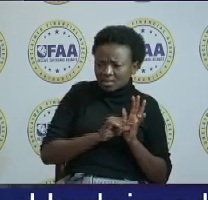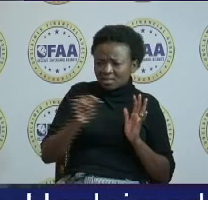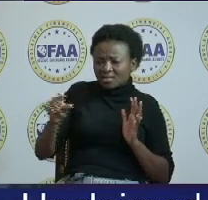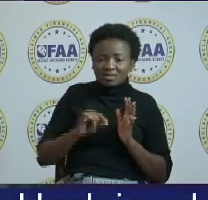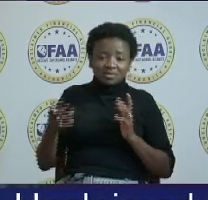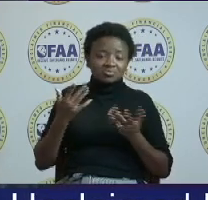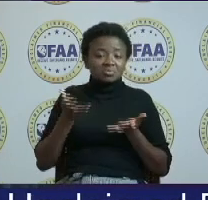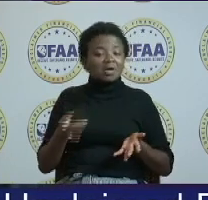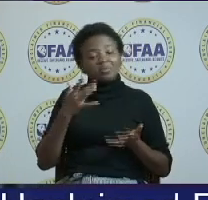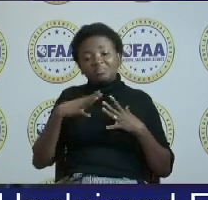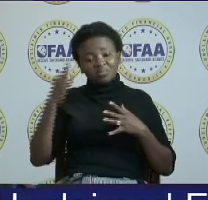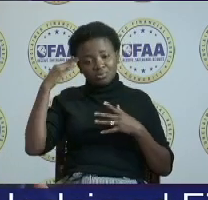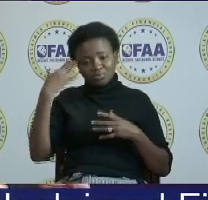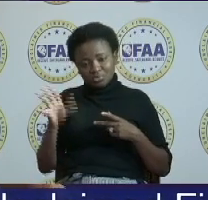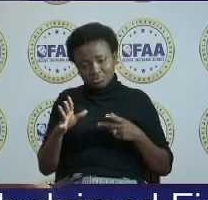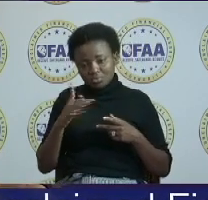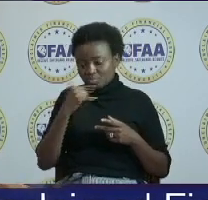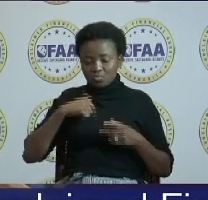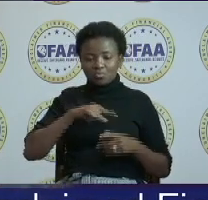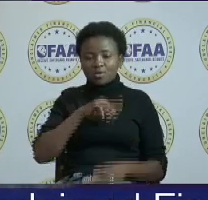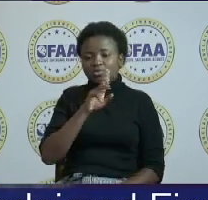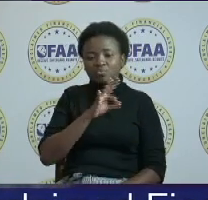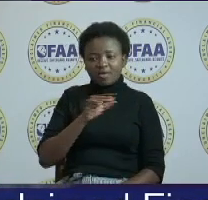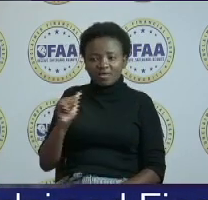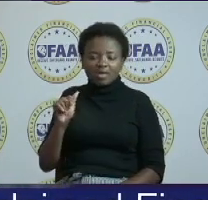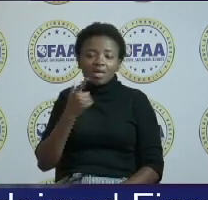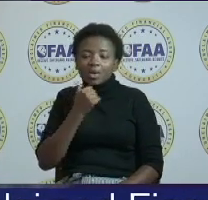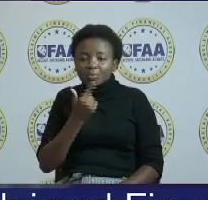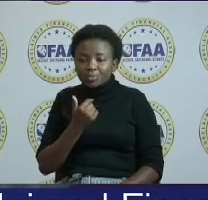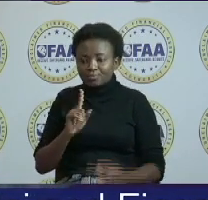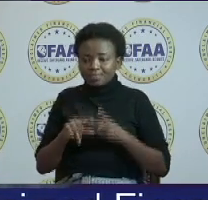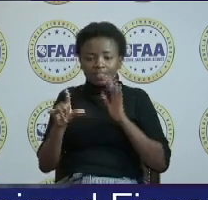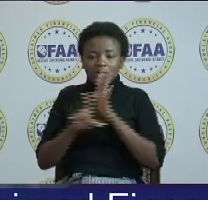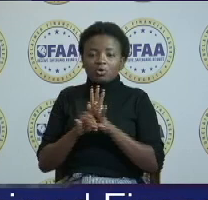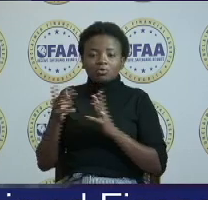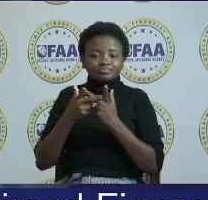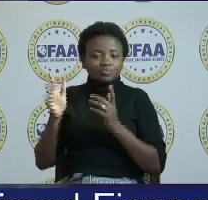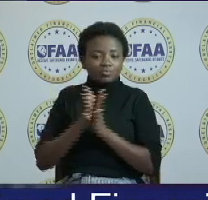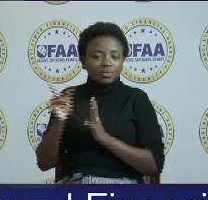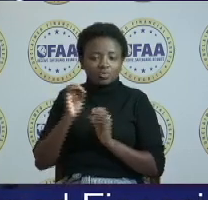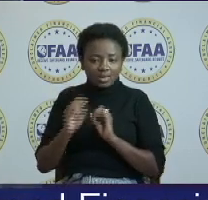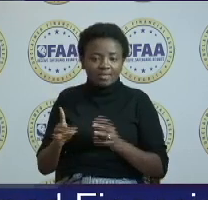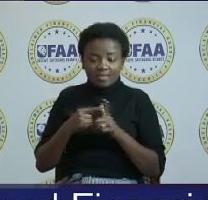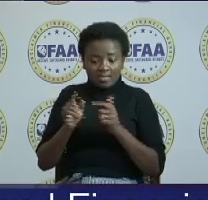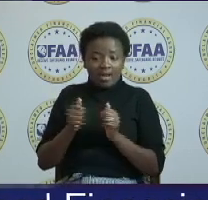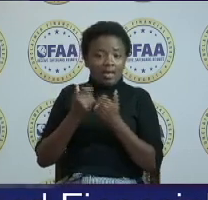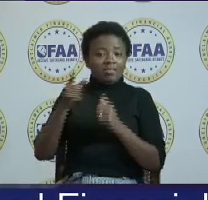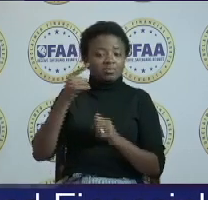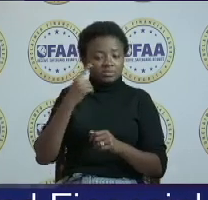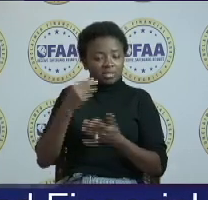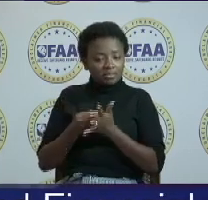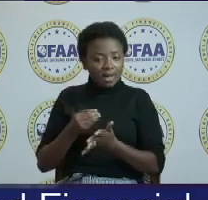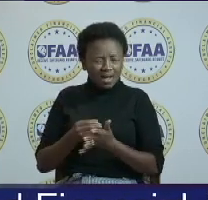are. The law is not conducive to you. And then you come and you find this amount of money you're claiming are